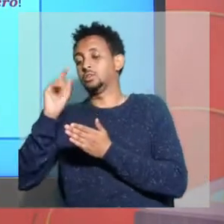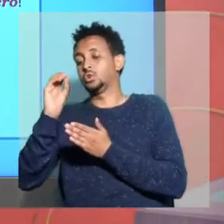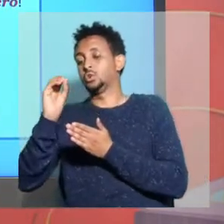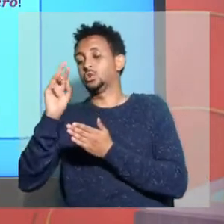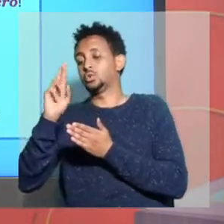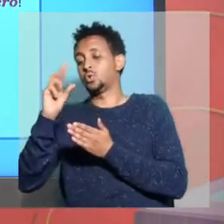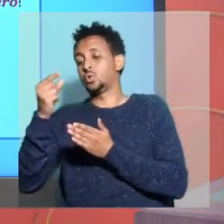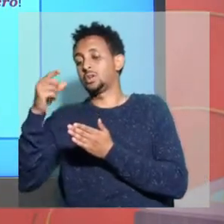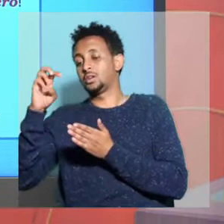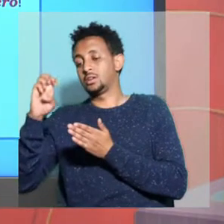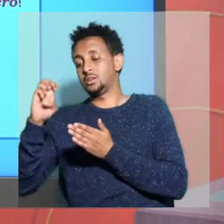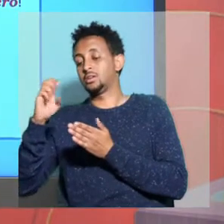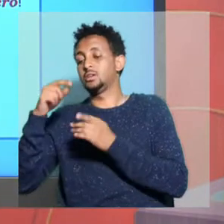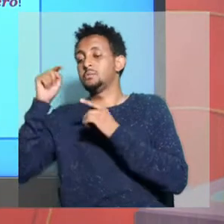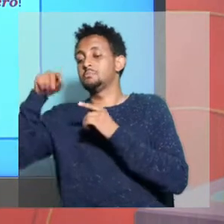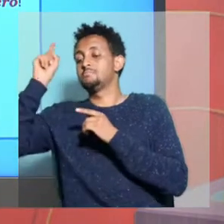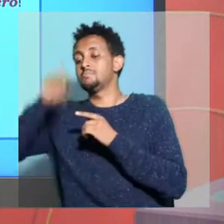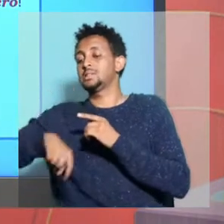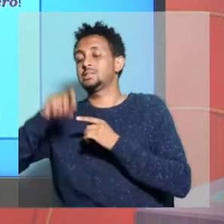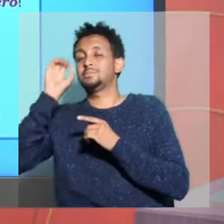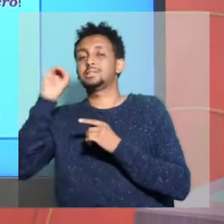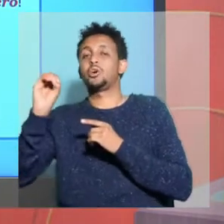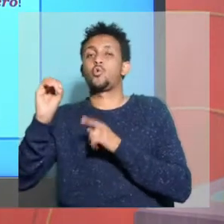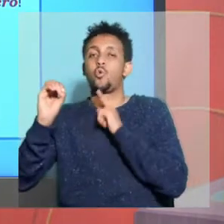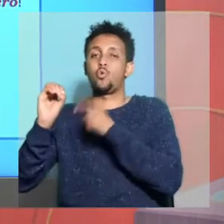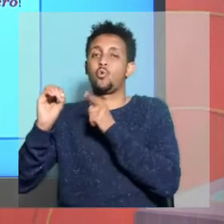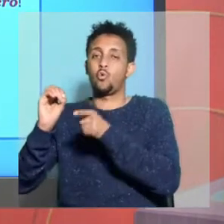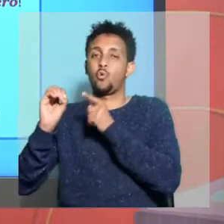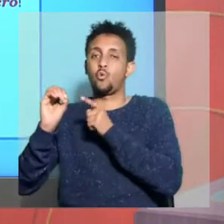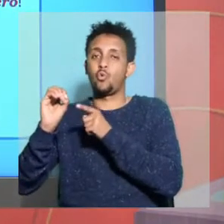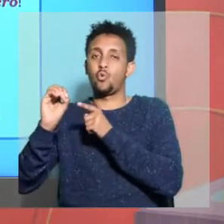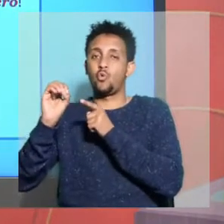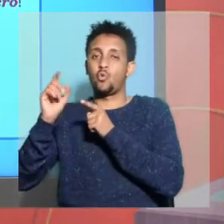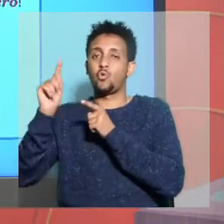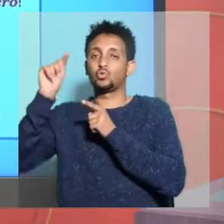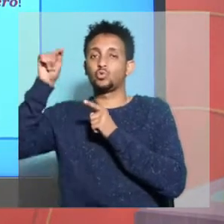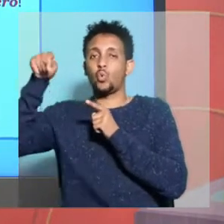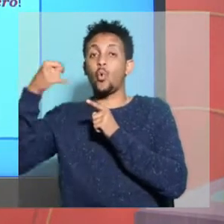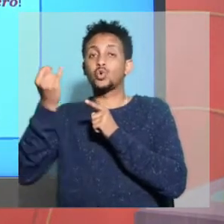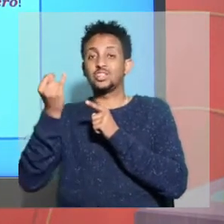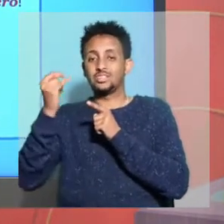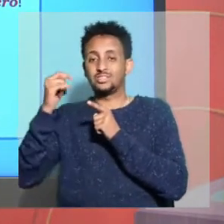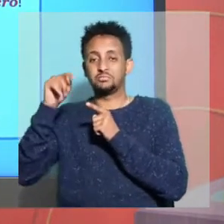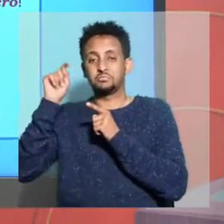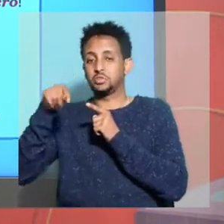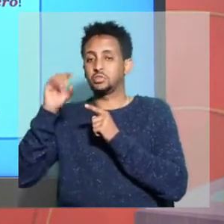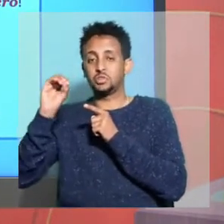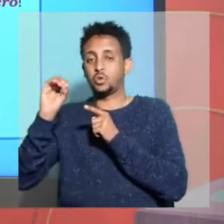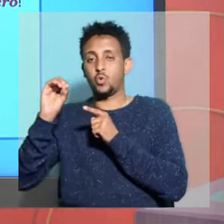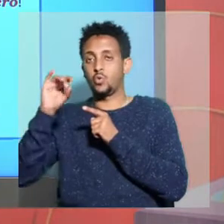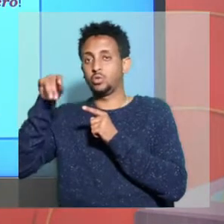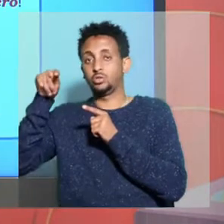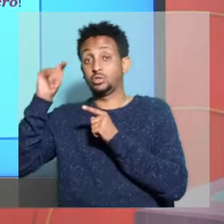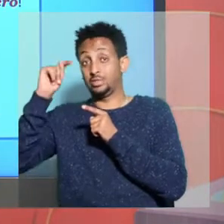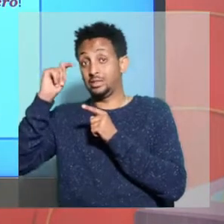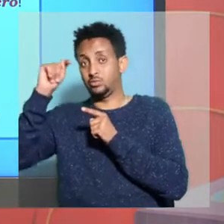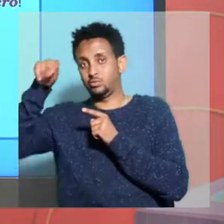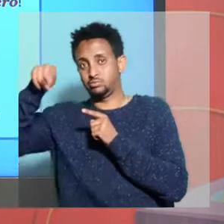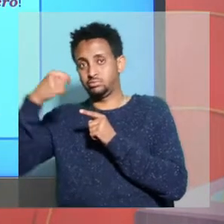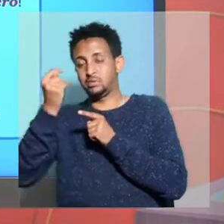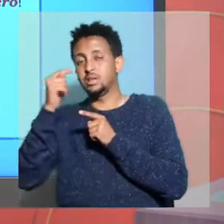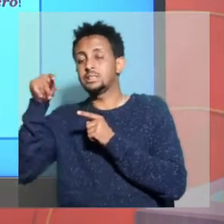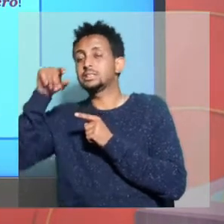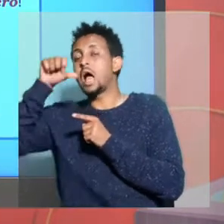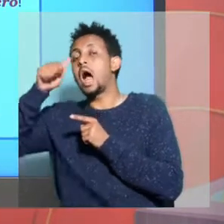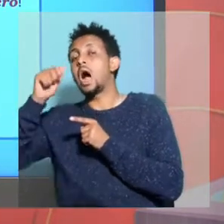must be zero. The equivalent representations of force for rotating objects is torque. We have already dealt on the